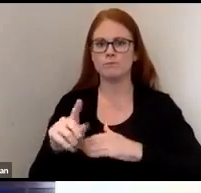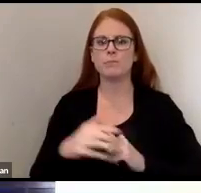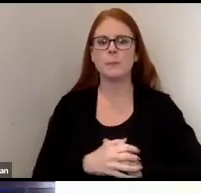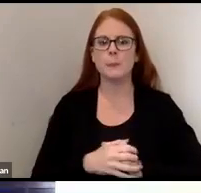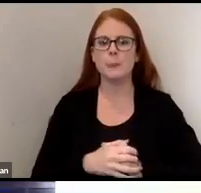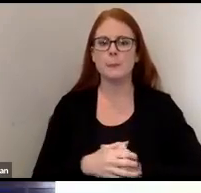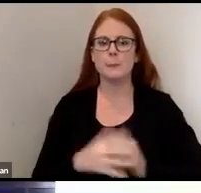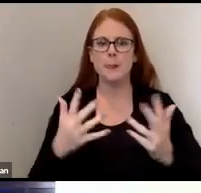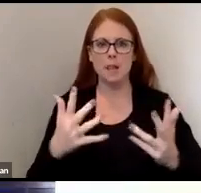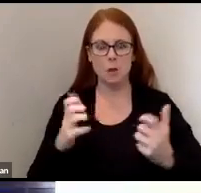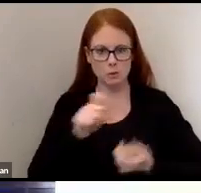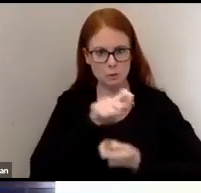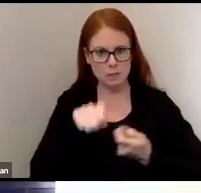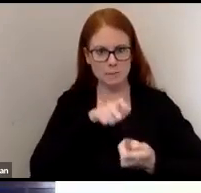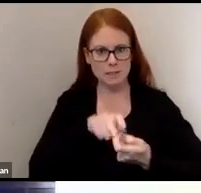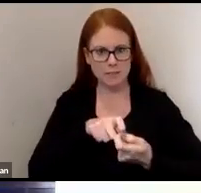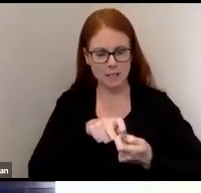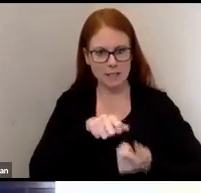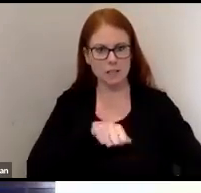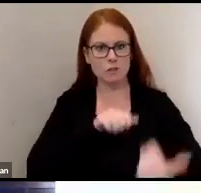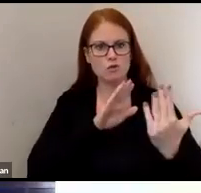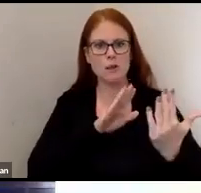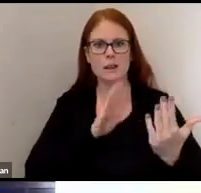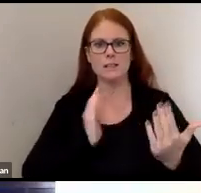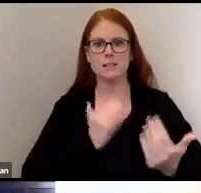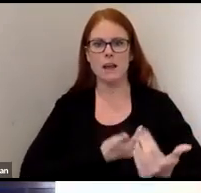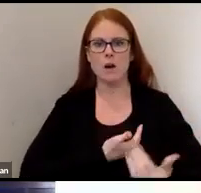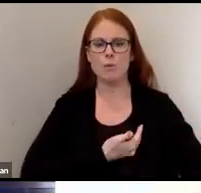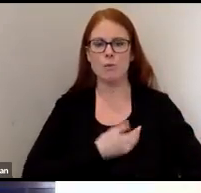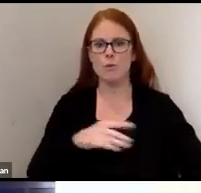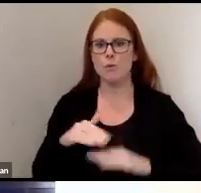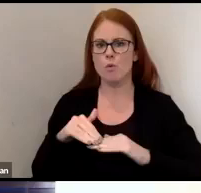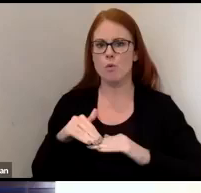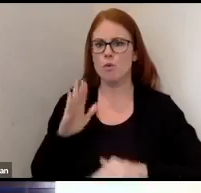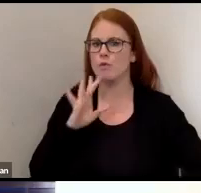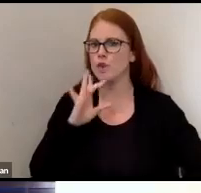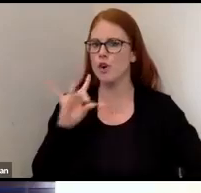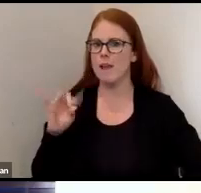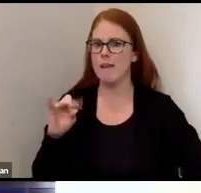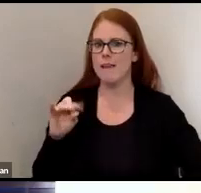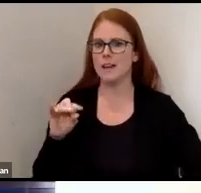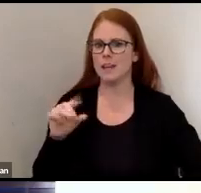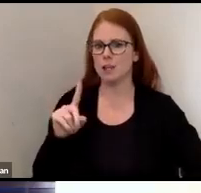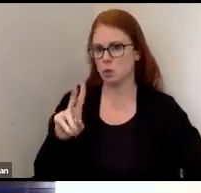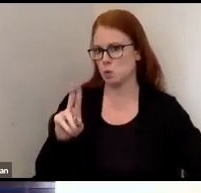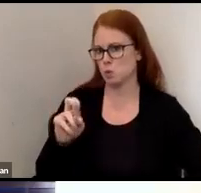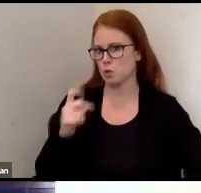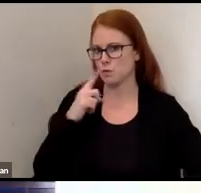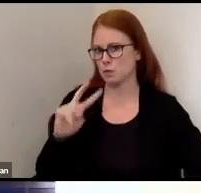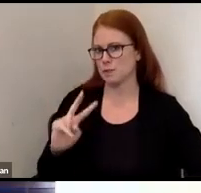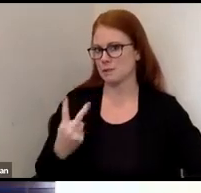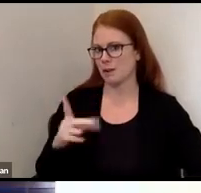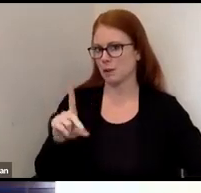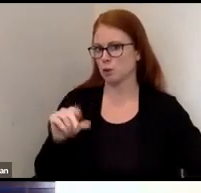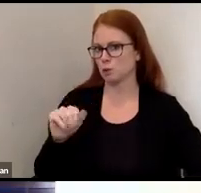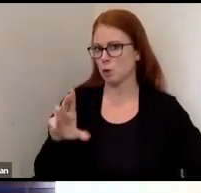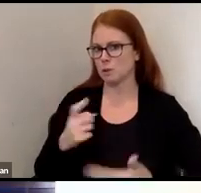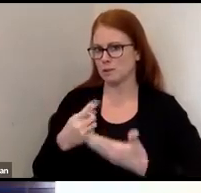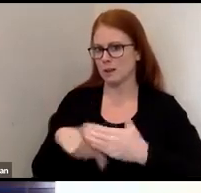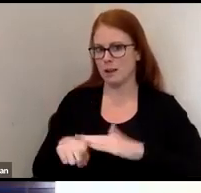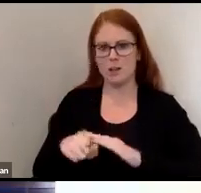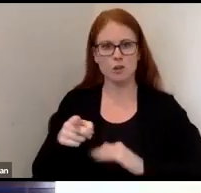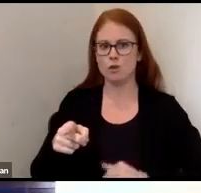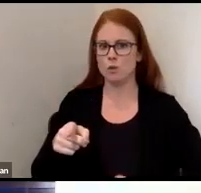to specifically speak to our 80 plus population that are due their second dose next week. You will